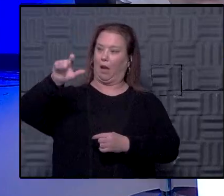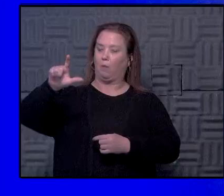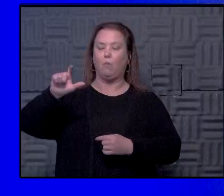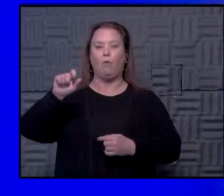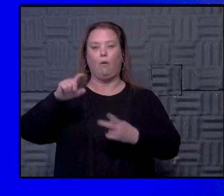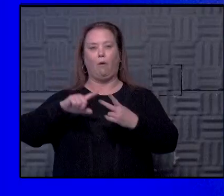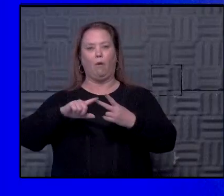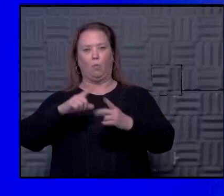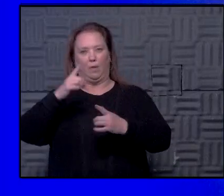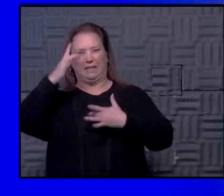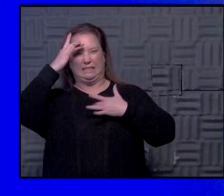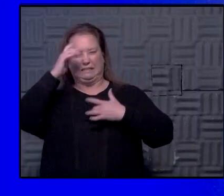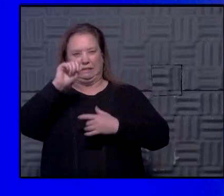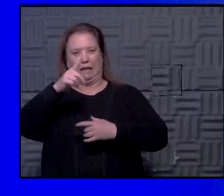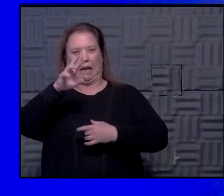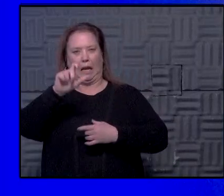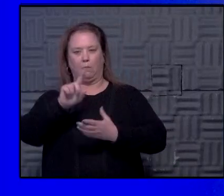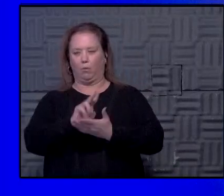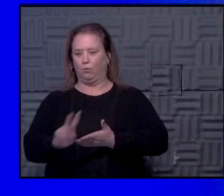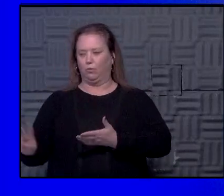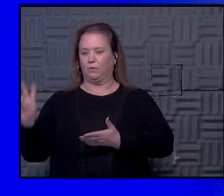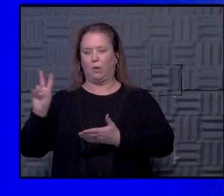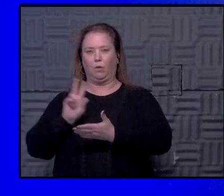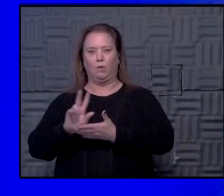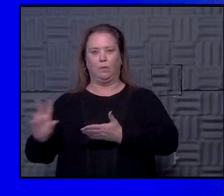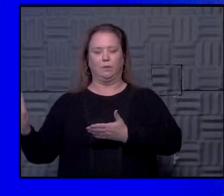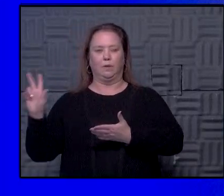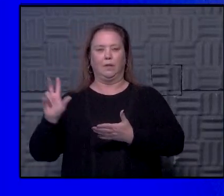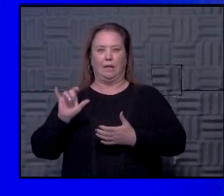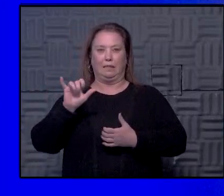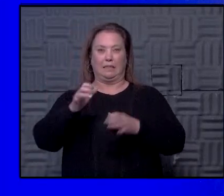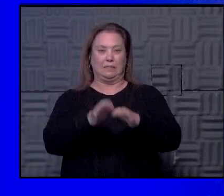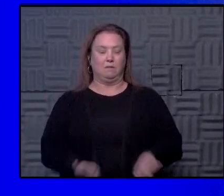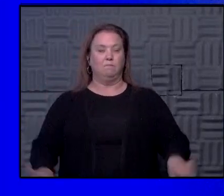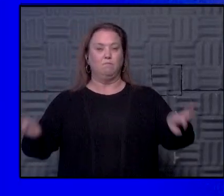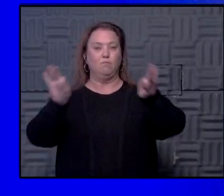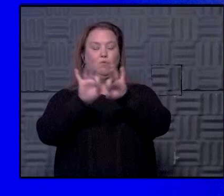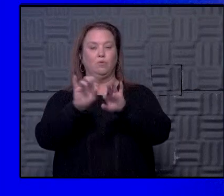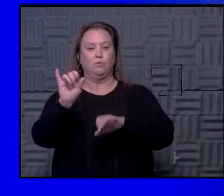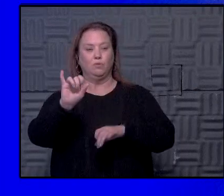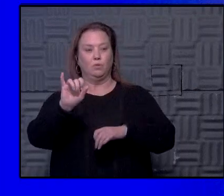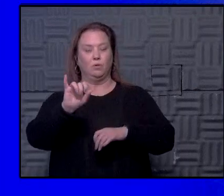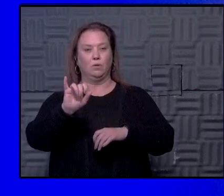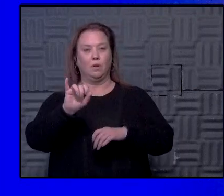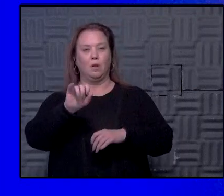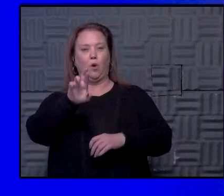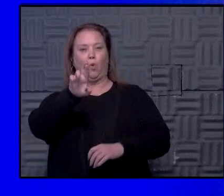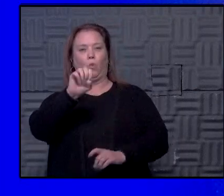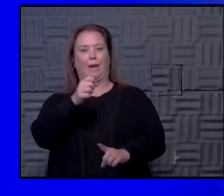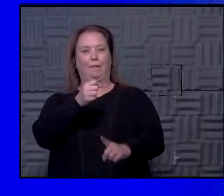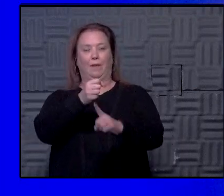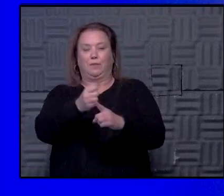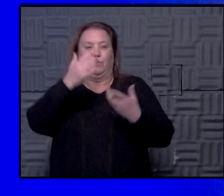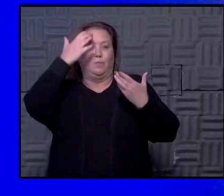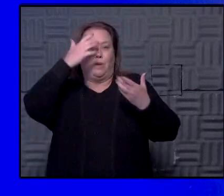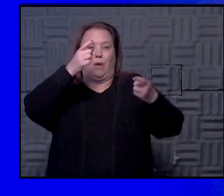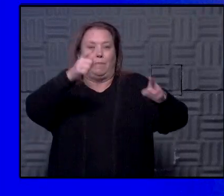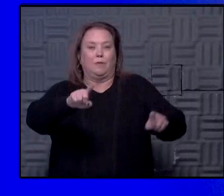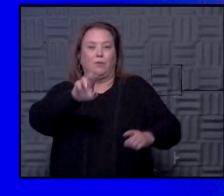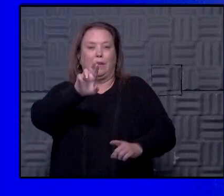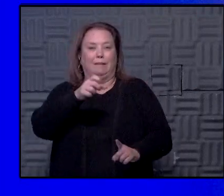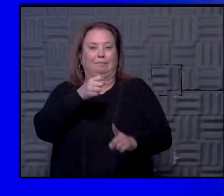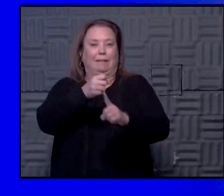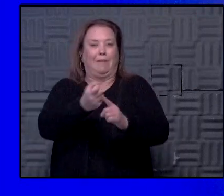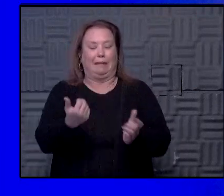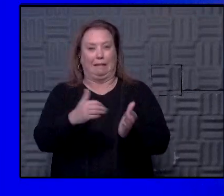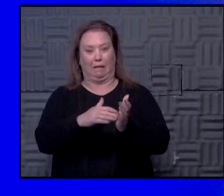it, 2 weeks ago or 3 weeks ago? Because I think that matters too. That goes back to the question of reinfection. We don't know what happens if you get